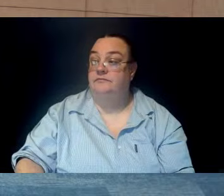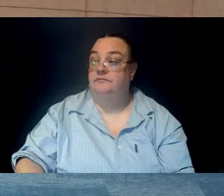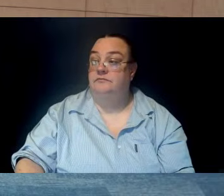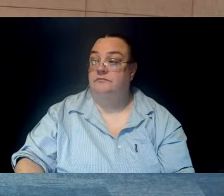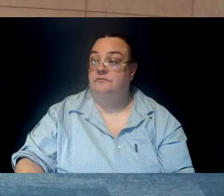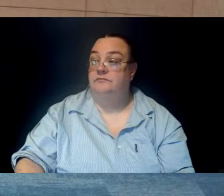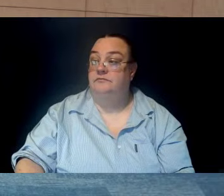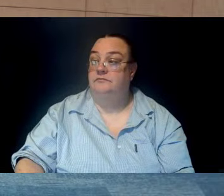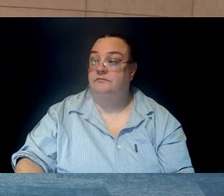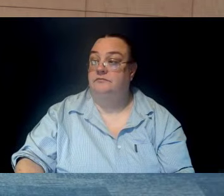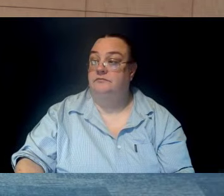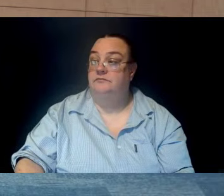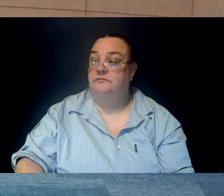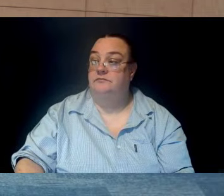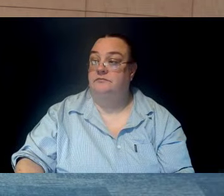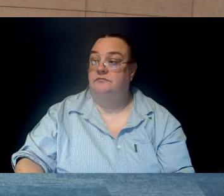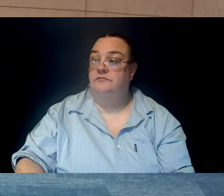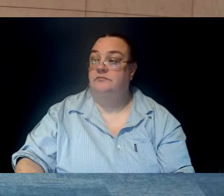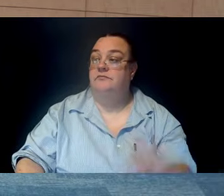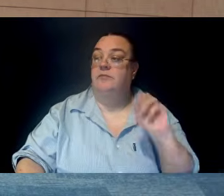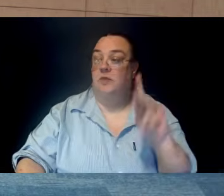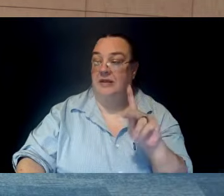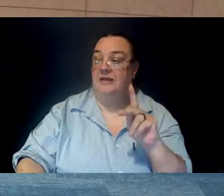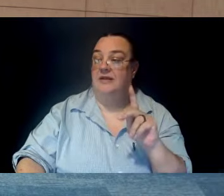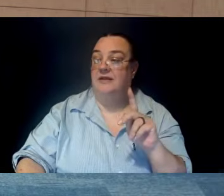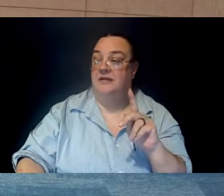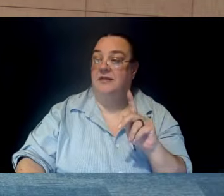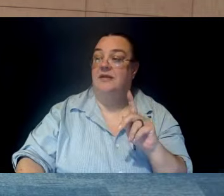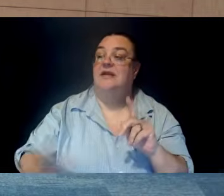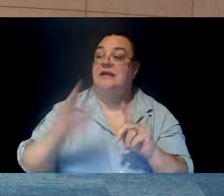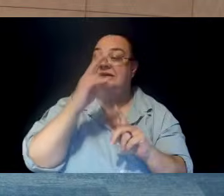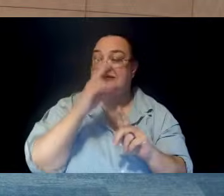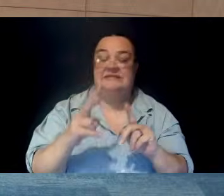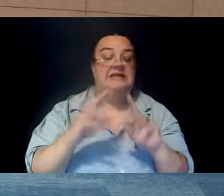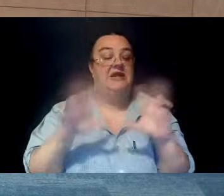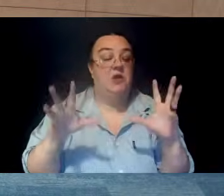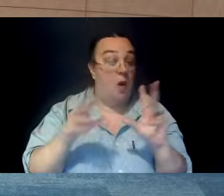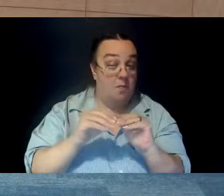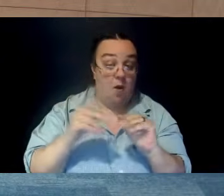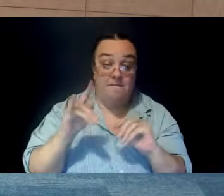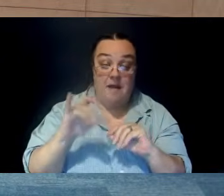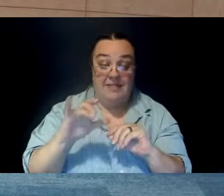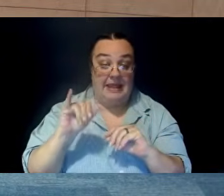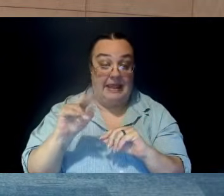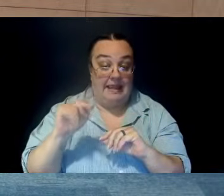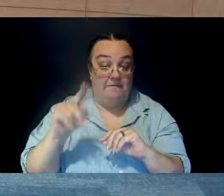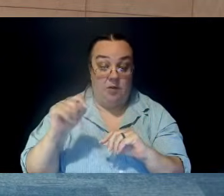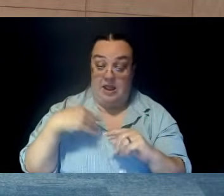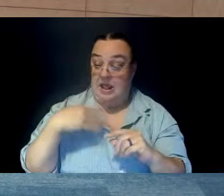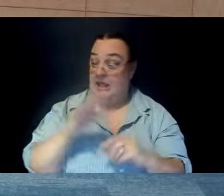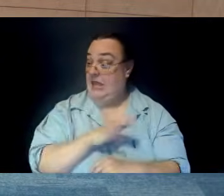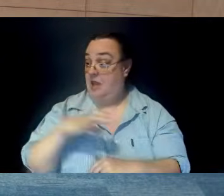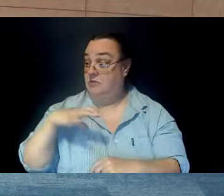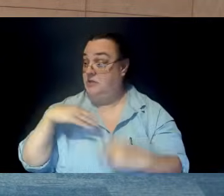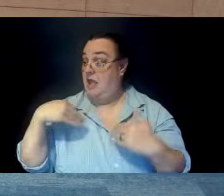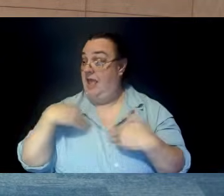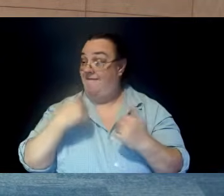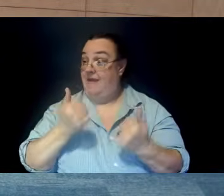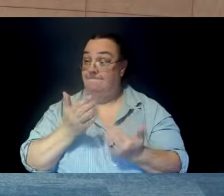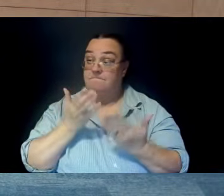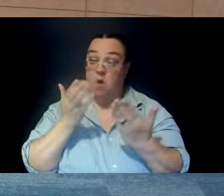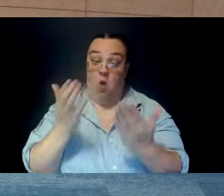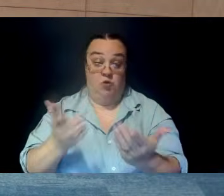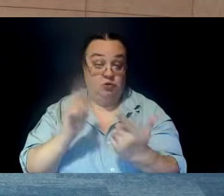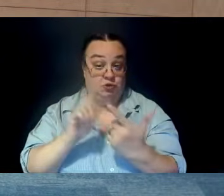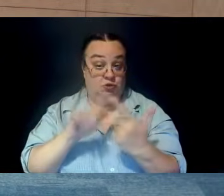Okay. Seeing no further public input, is there a motion from the council to